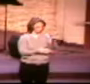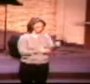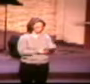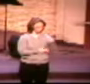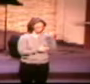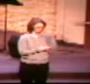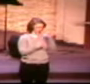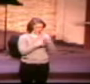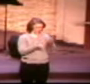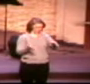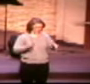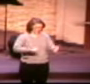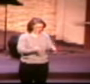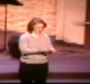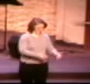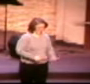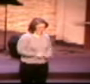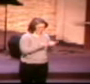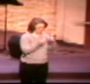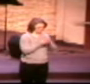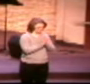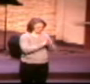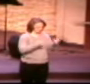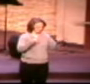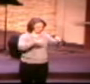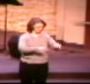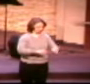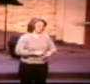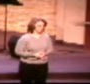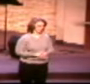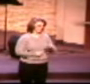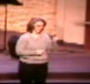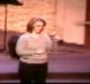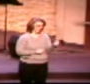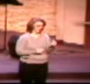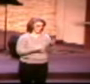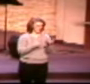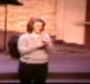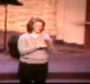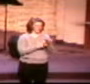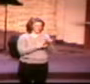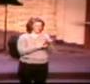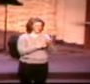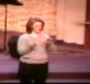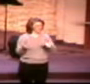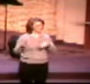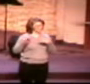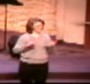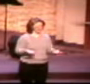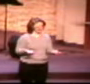through death that life emerges. That it's only through